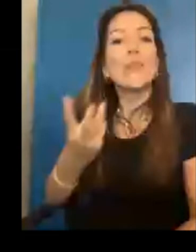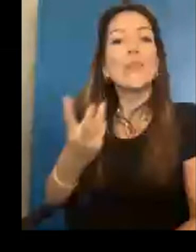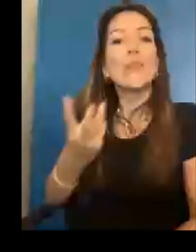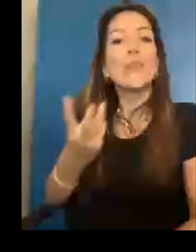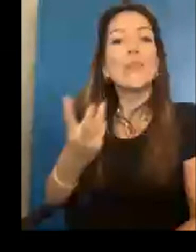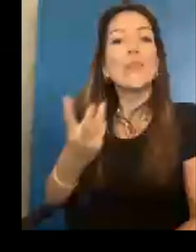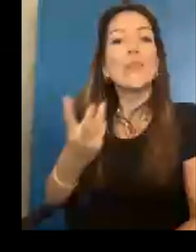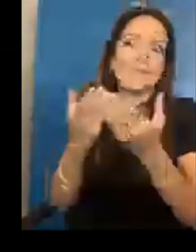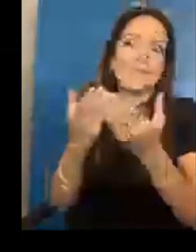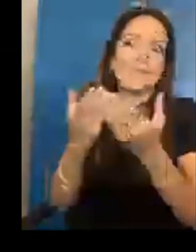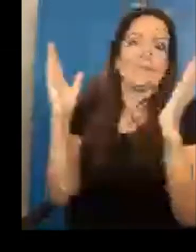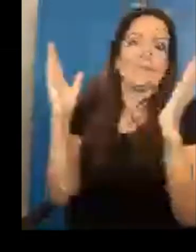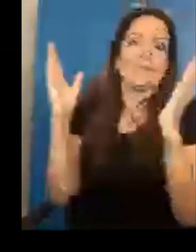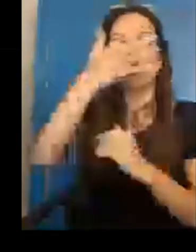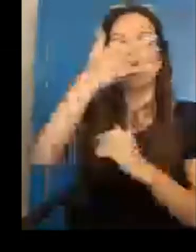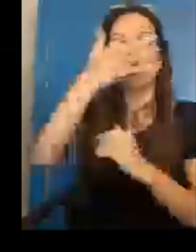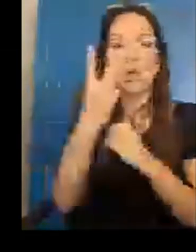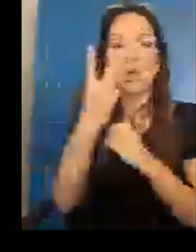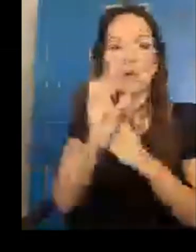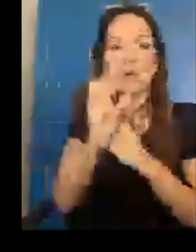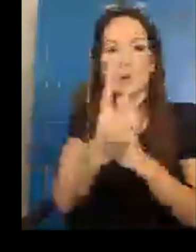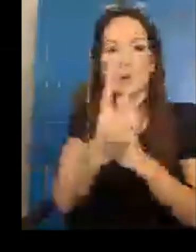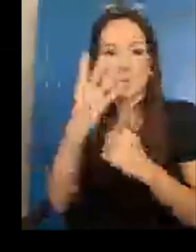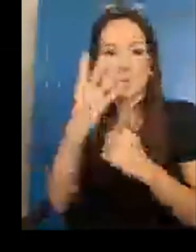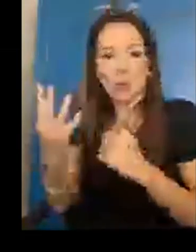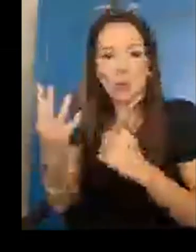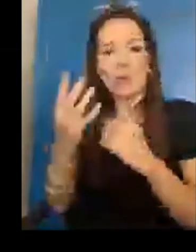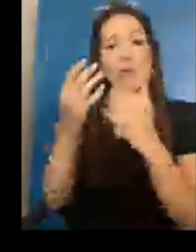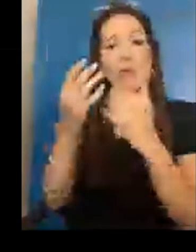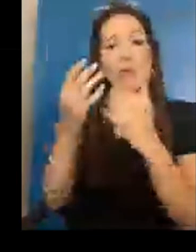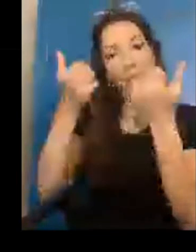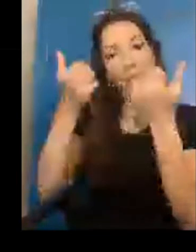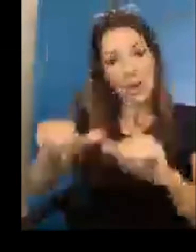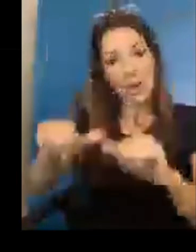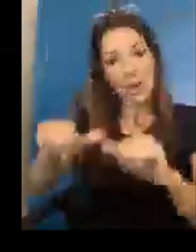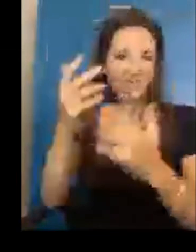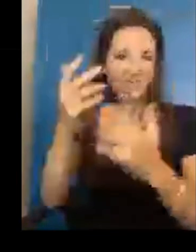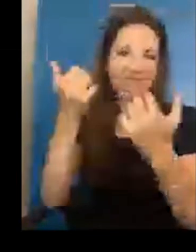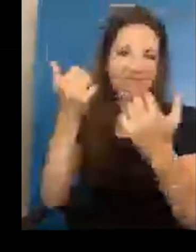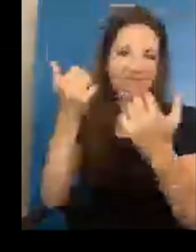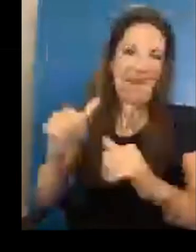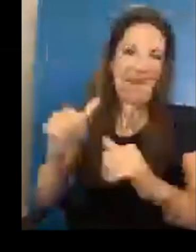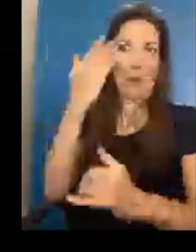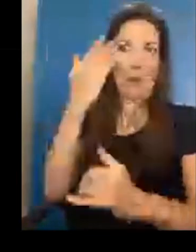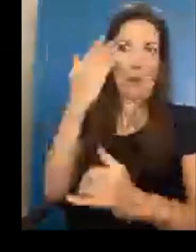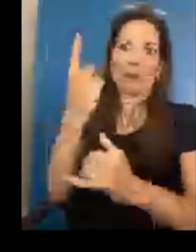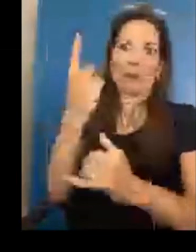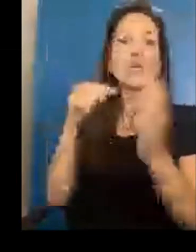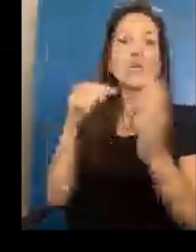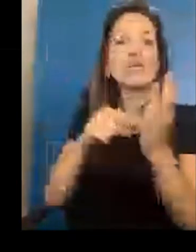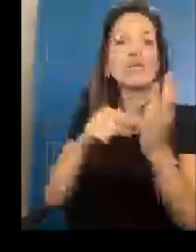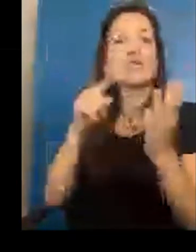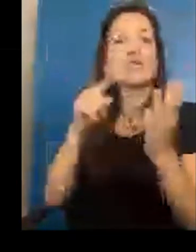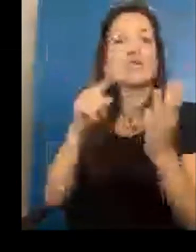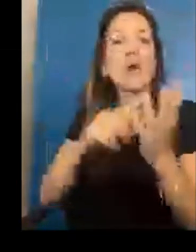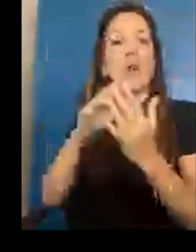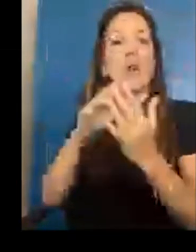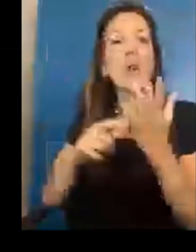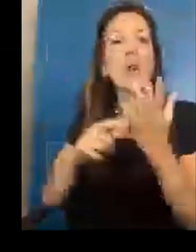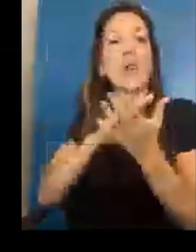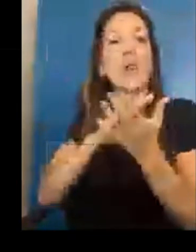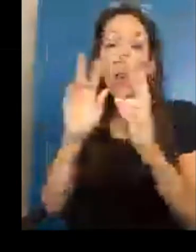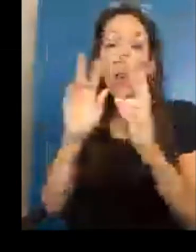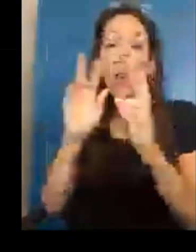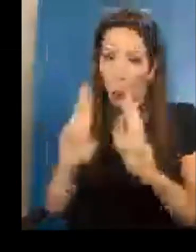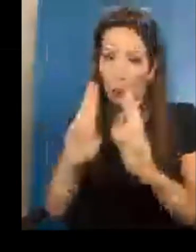in summer 2024. And finally, the final jewel in our crown, which is Tolworth, should be hopefully be delivered in the